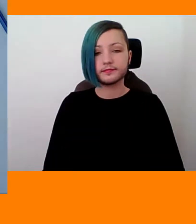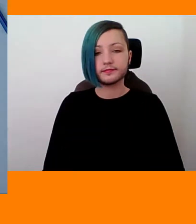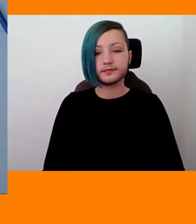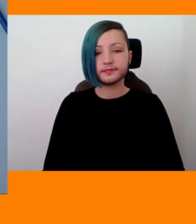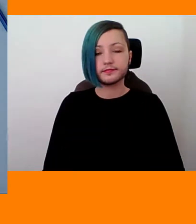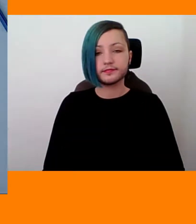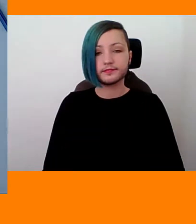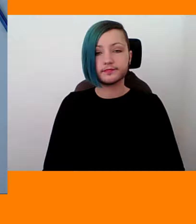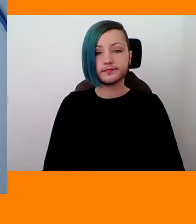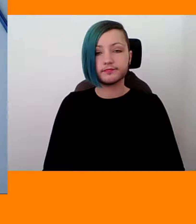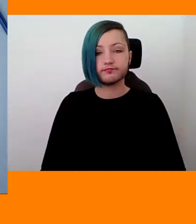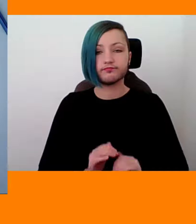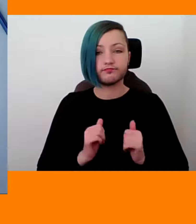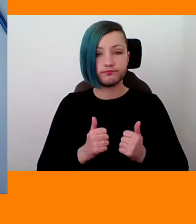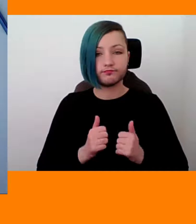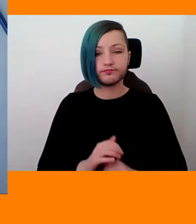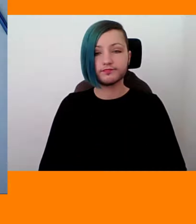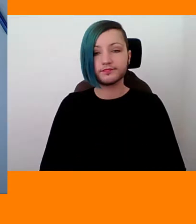Like so.